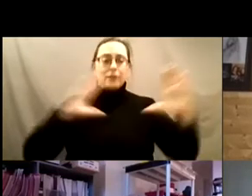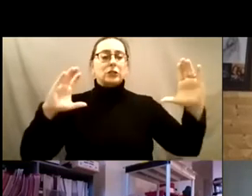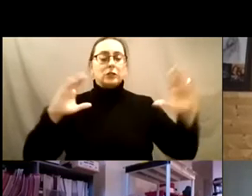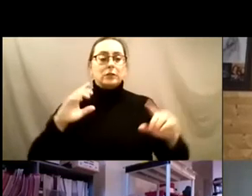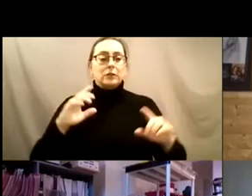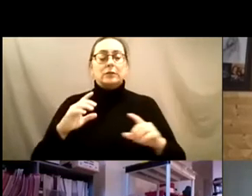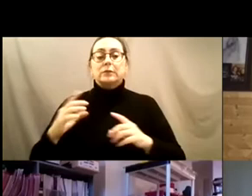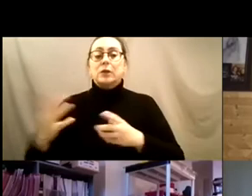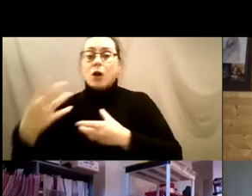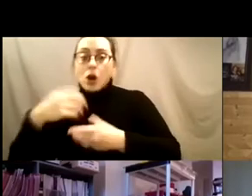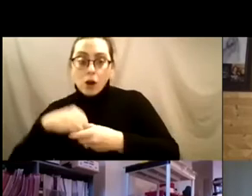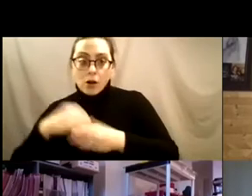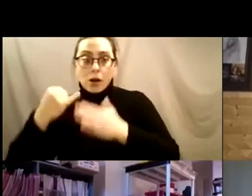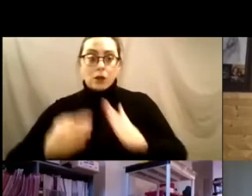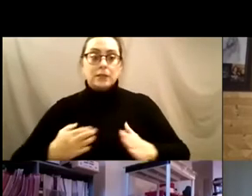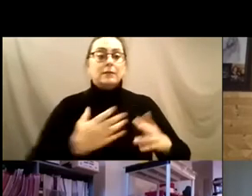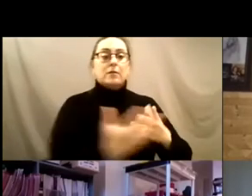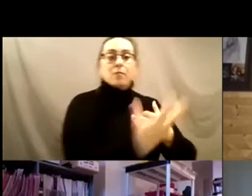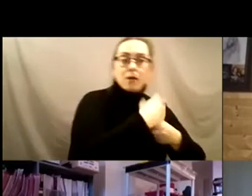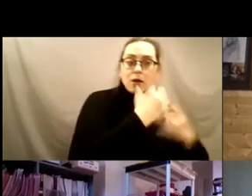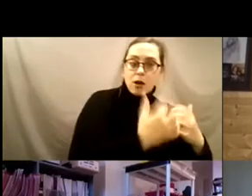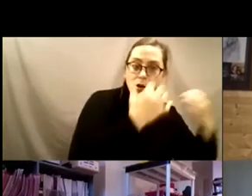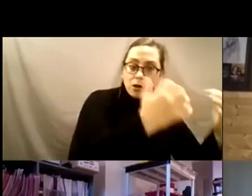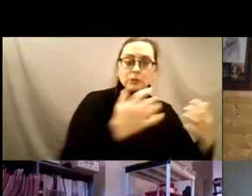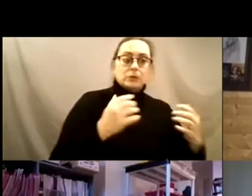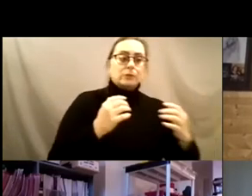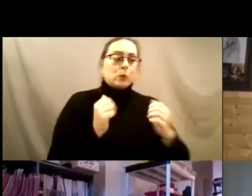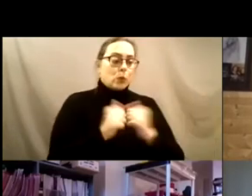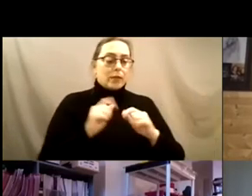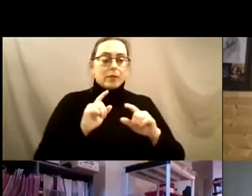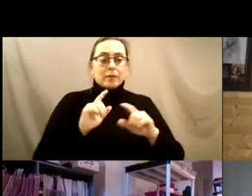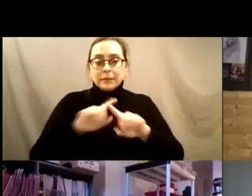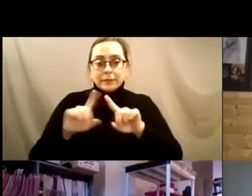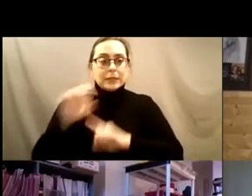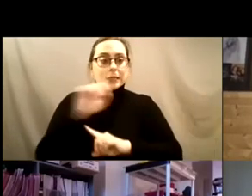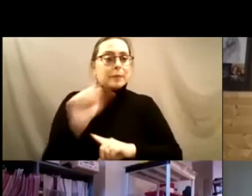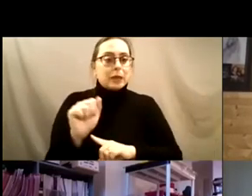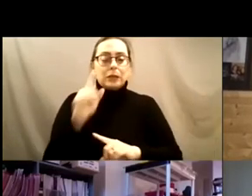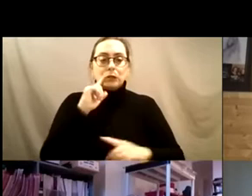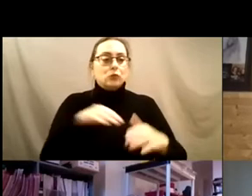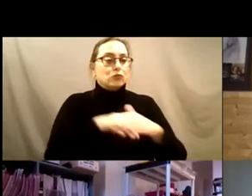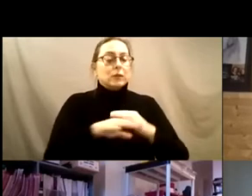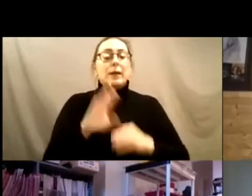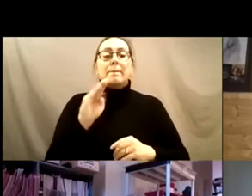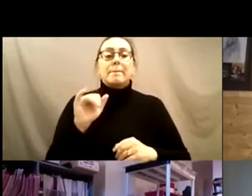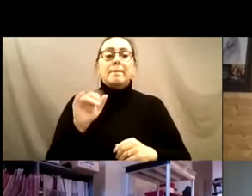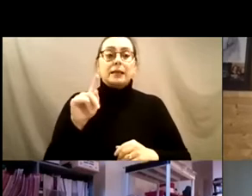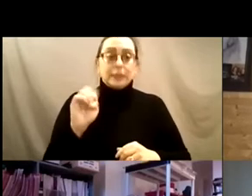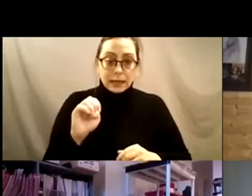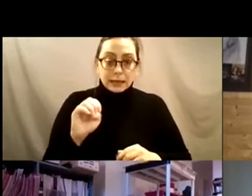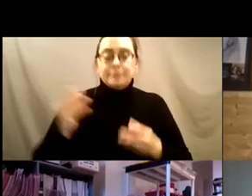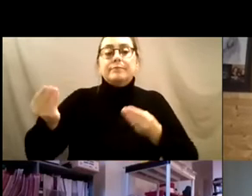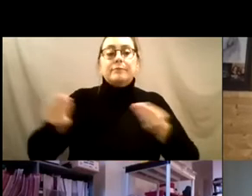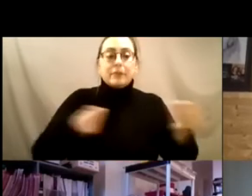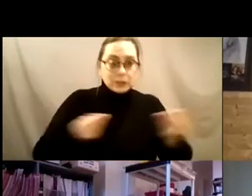and audiences with disabilities into all facets of the art community. Our mandate is to facilitate a network